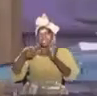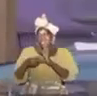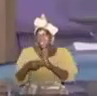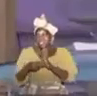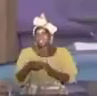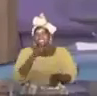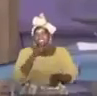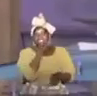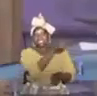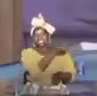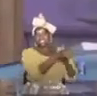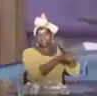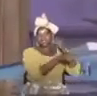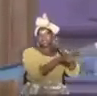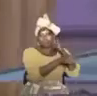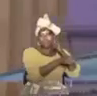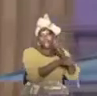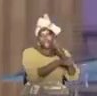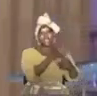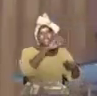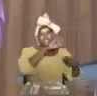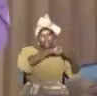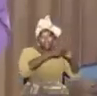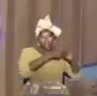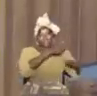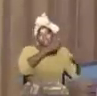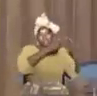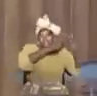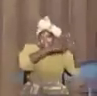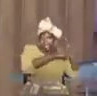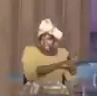born, that was when this woman's trouble also started.